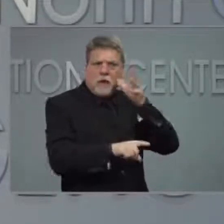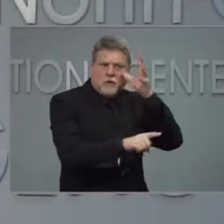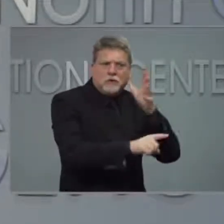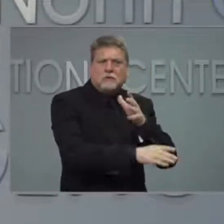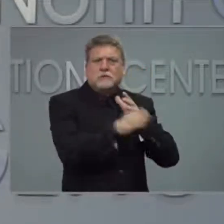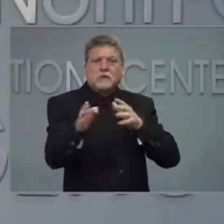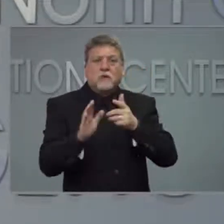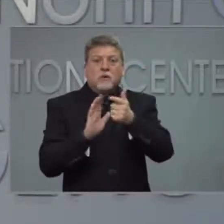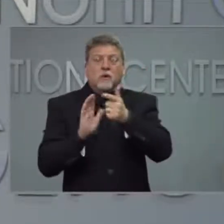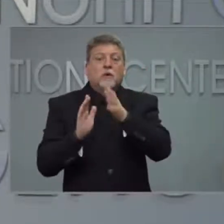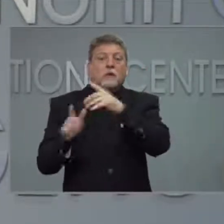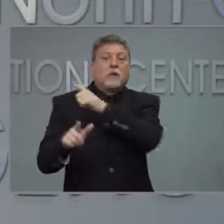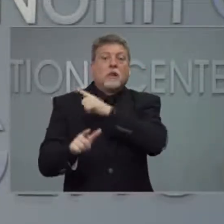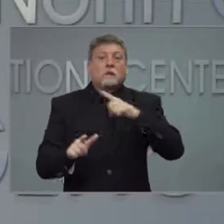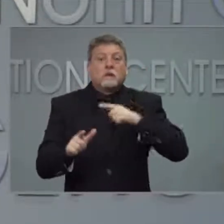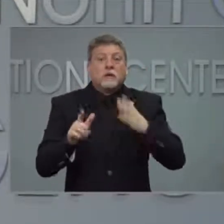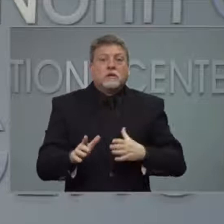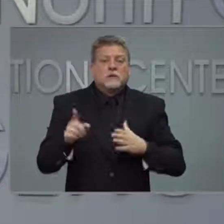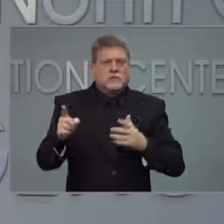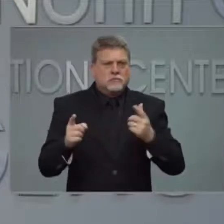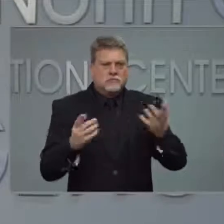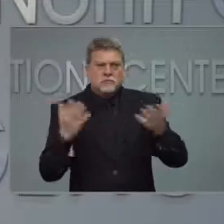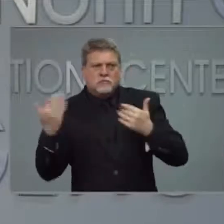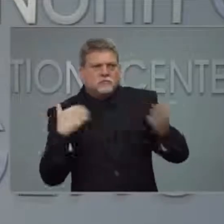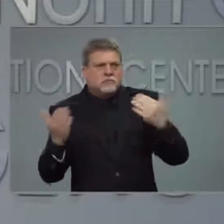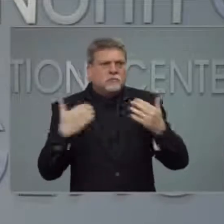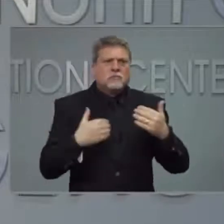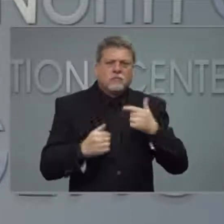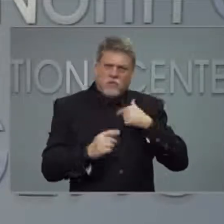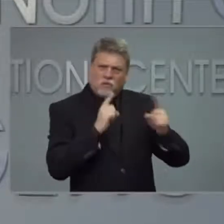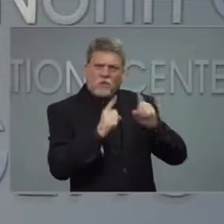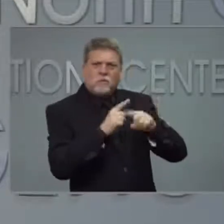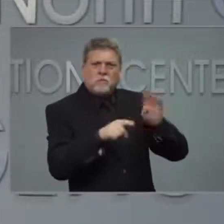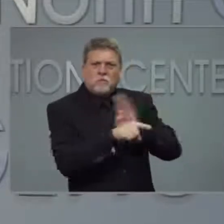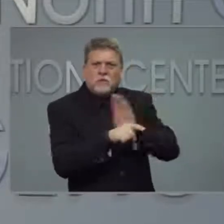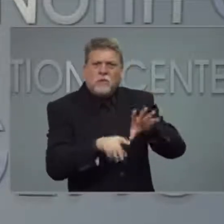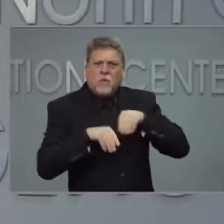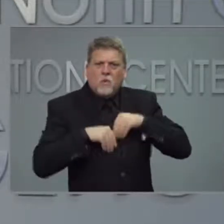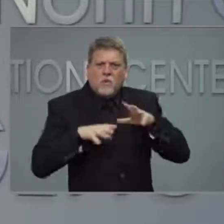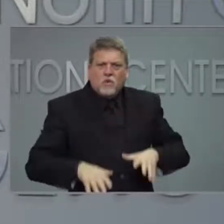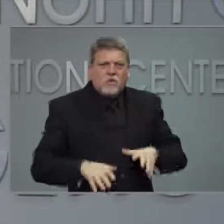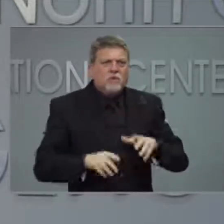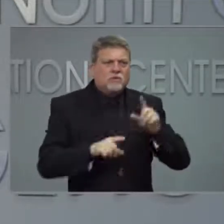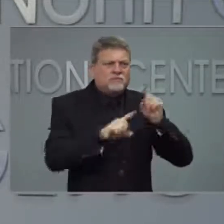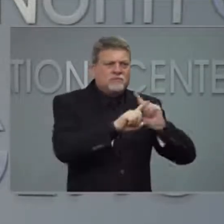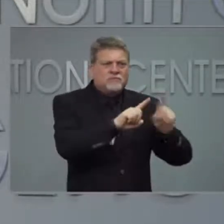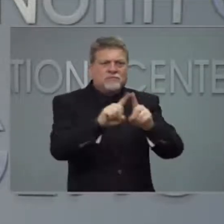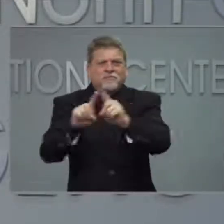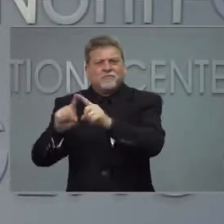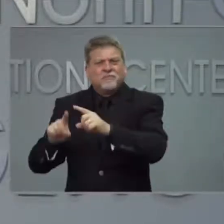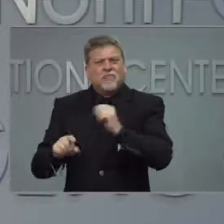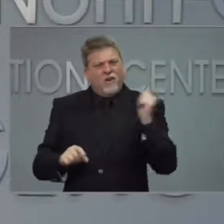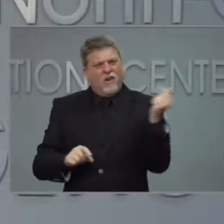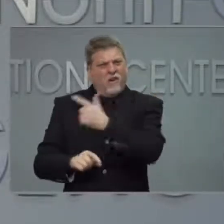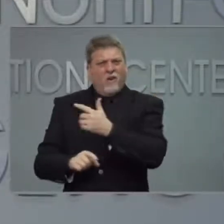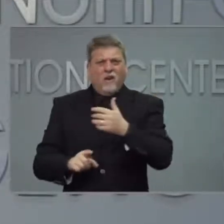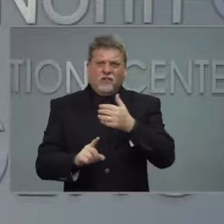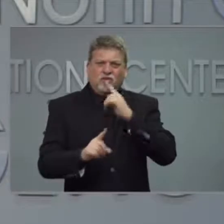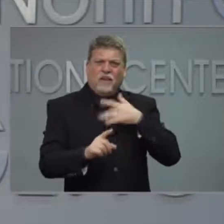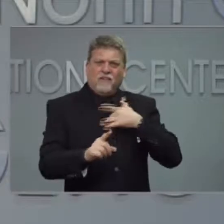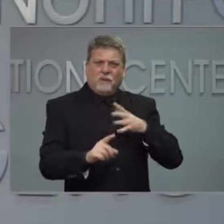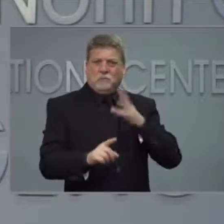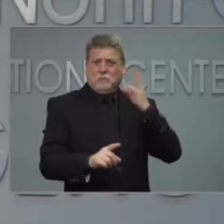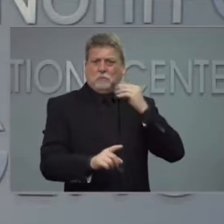them. I've talked to families. I've talked to business owners. So many people have been hit hard by this